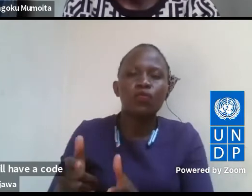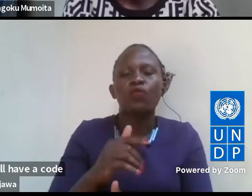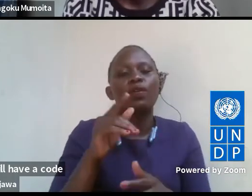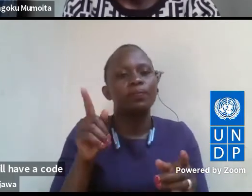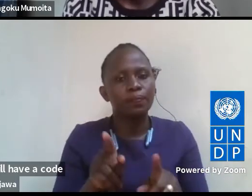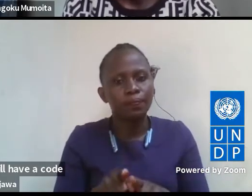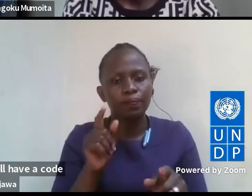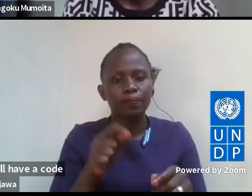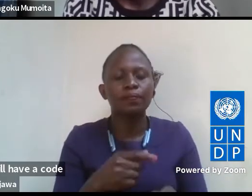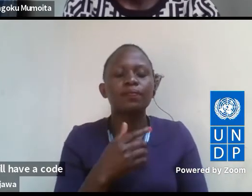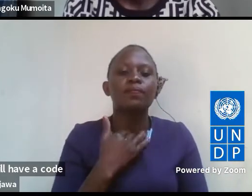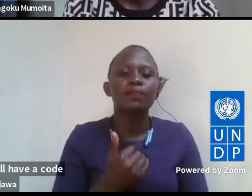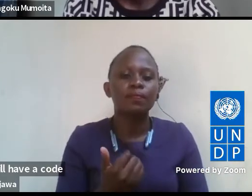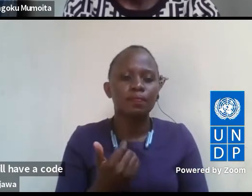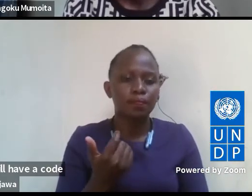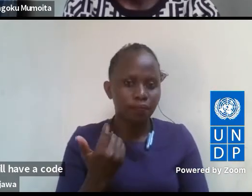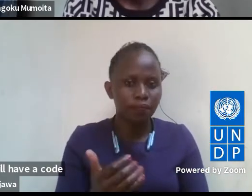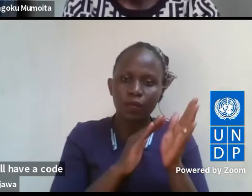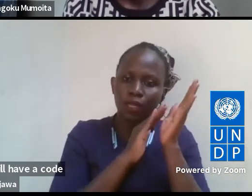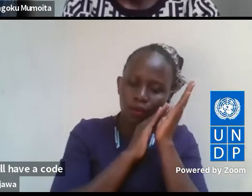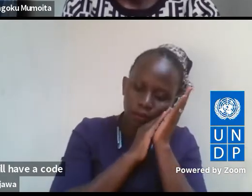accommodation services. You will have